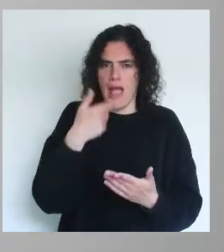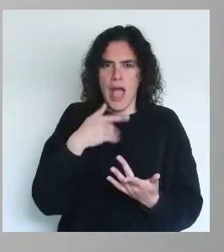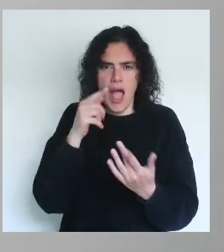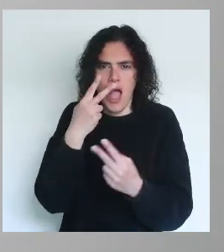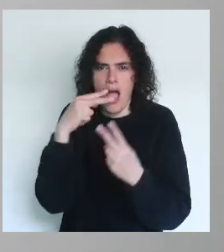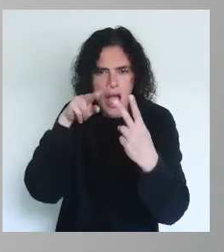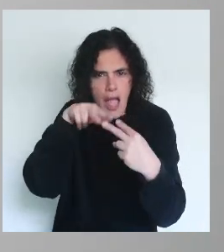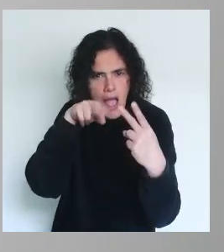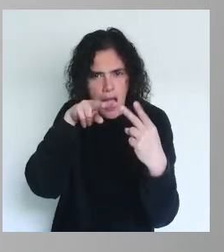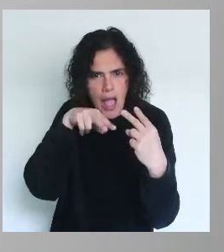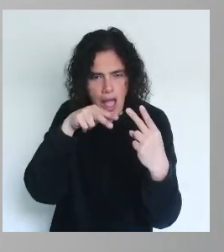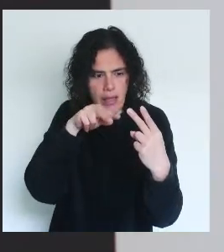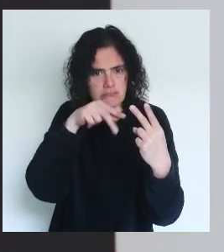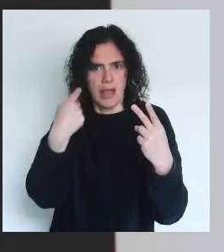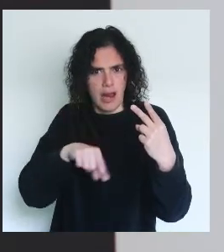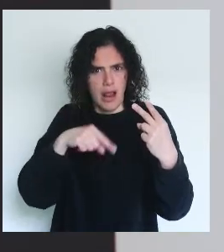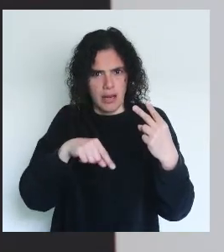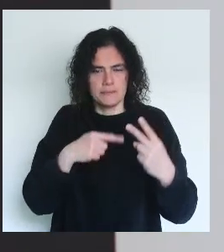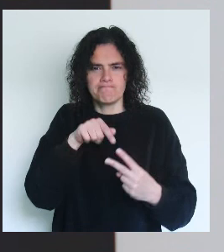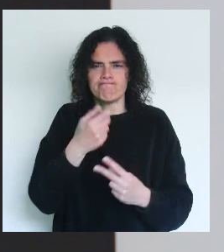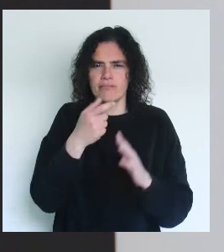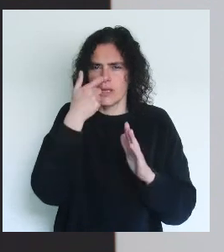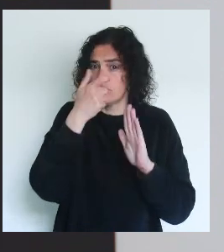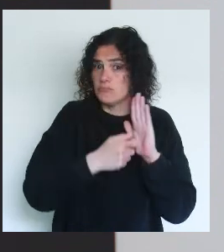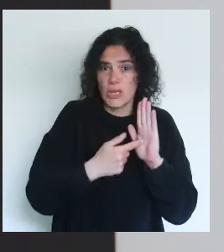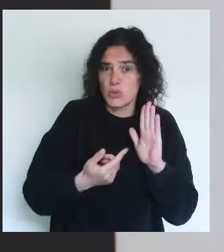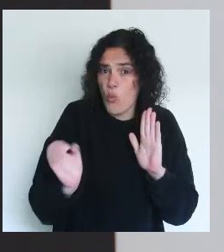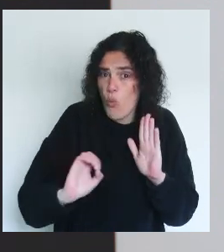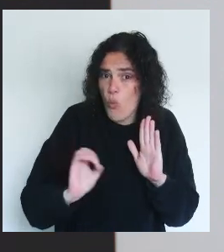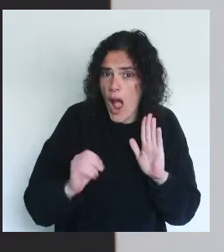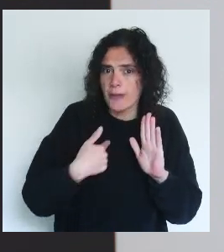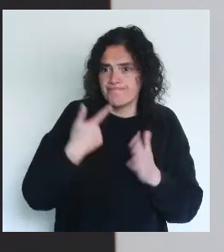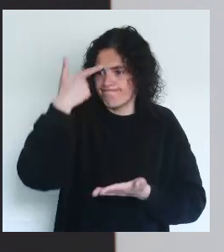eye contact, the eyes are very present in this painting, this character does